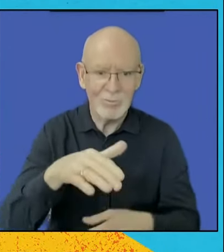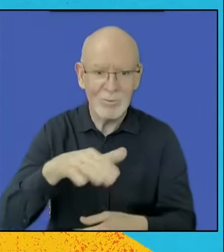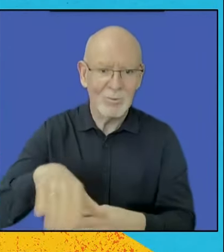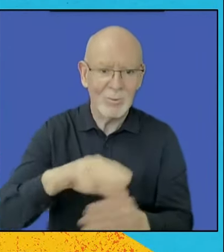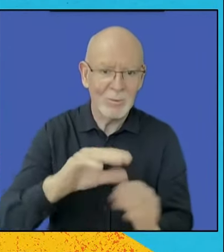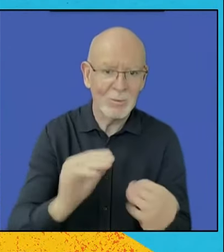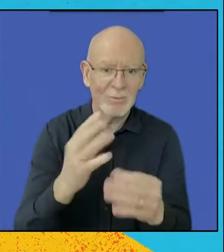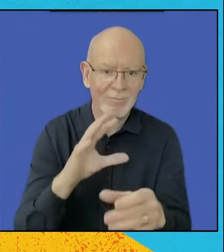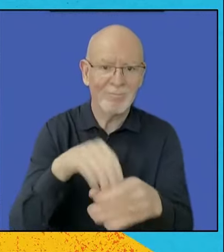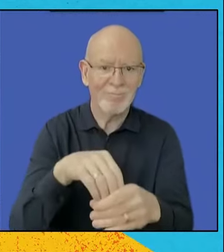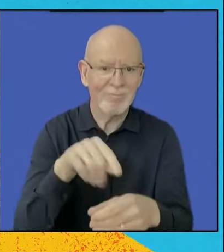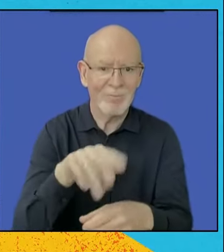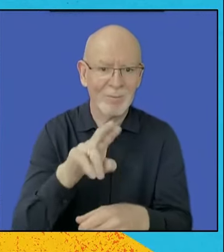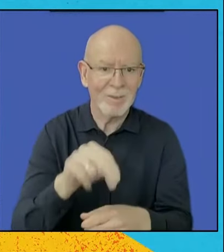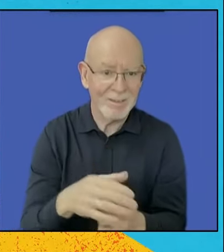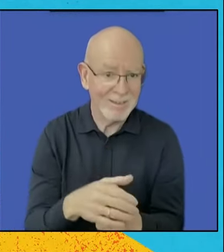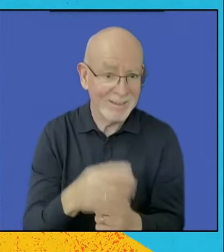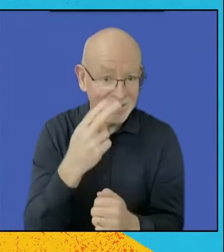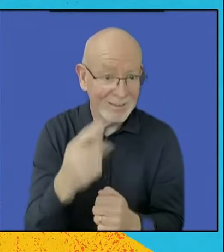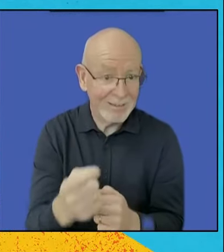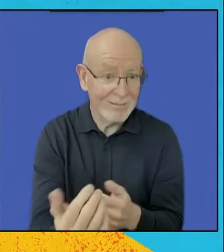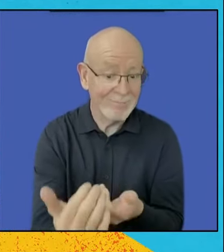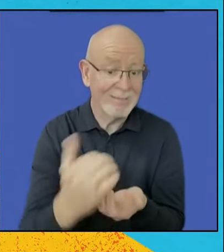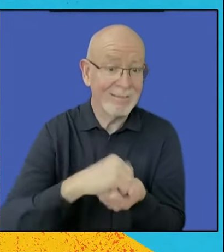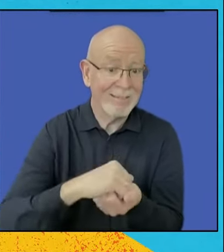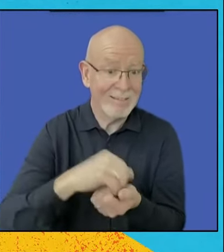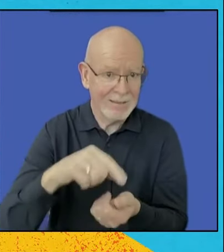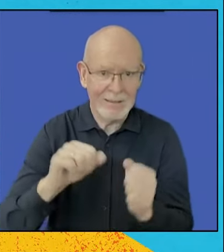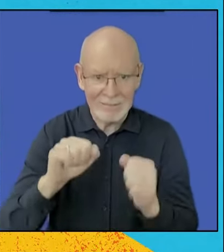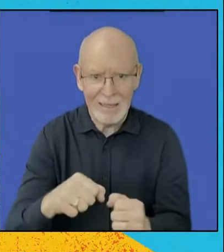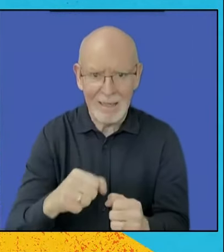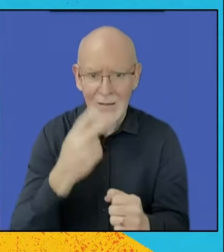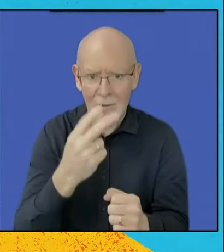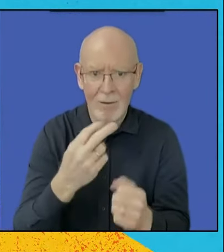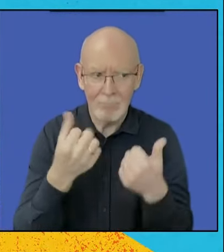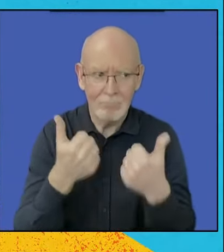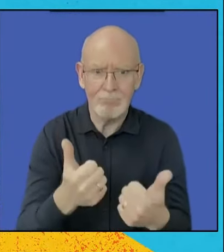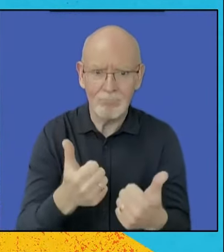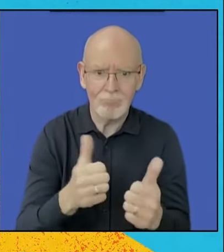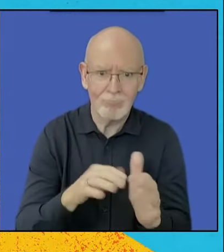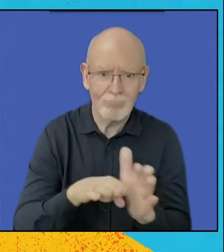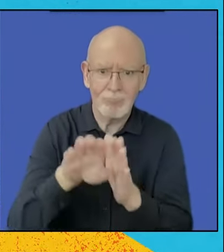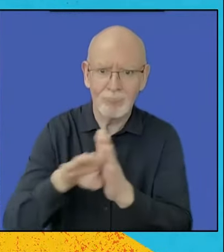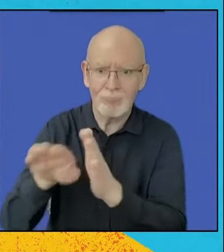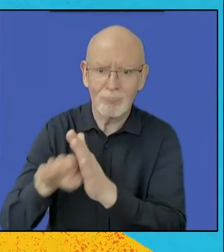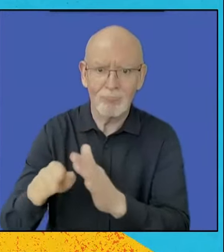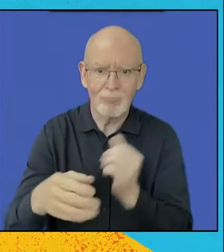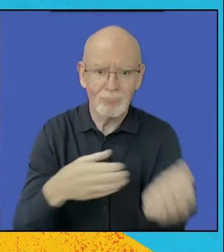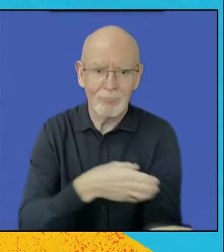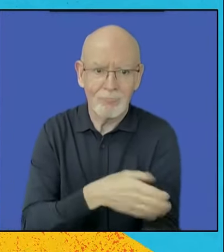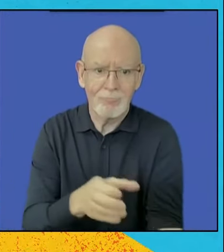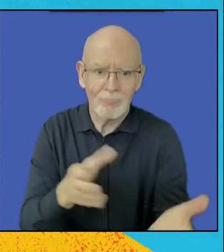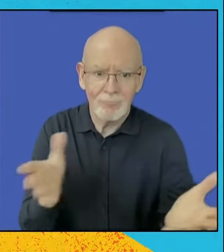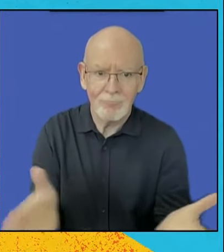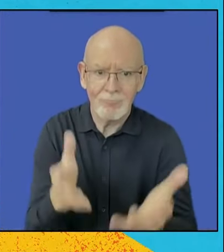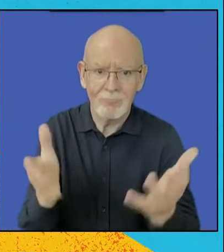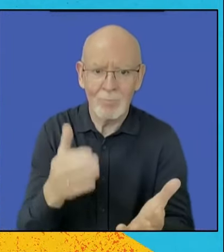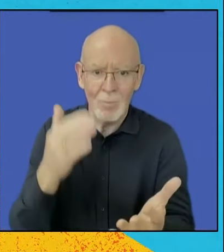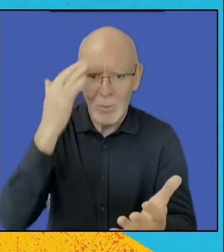Technology also can be used to facilitate child participation in the UN, even when funding is limited, but it should not replace opportunities for